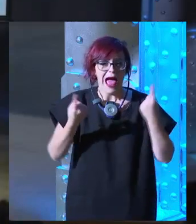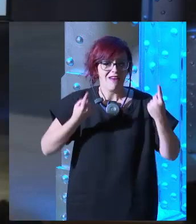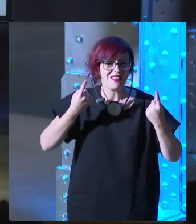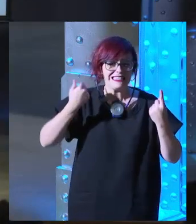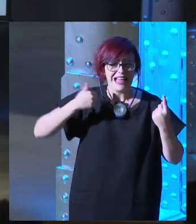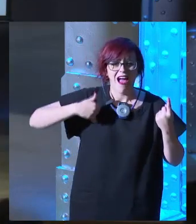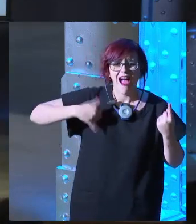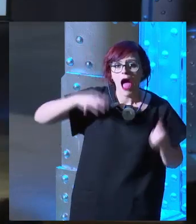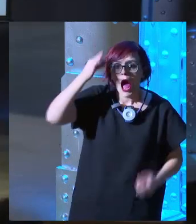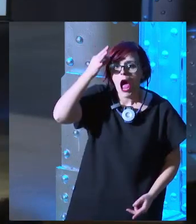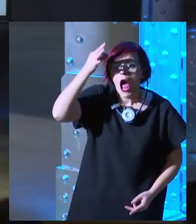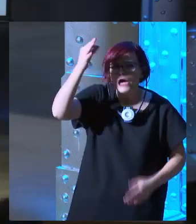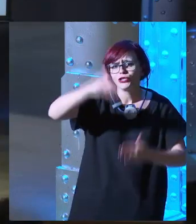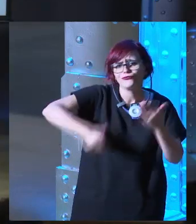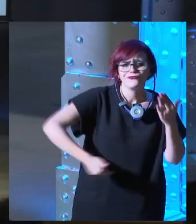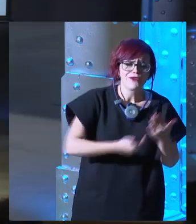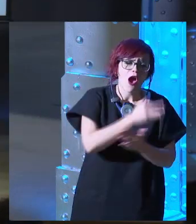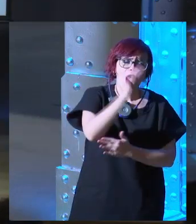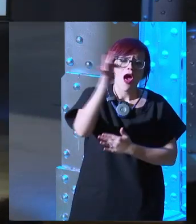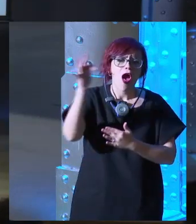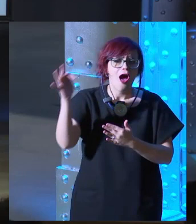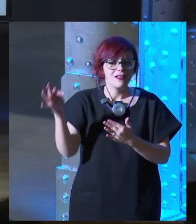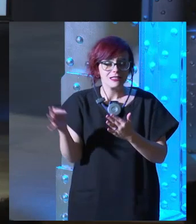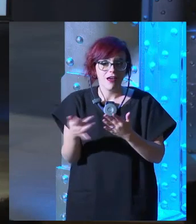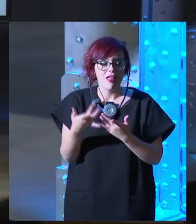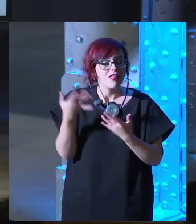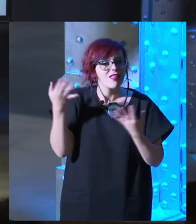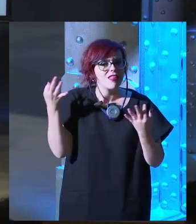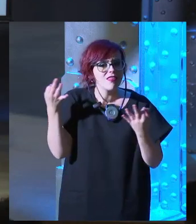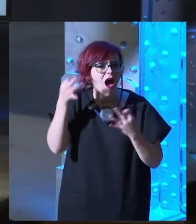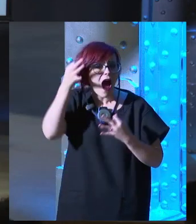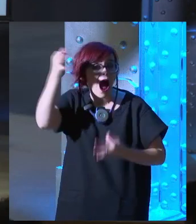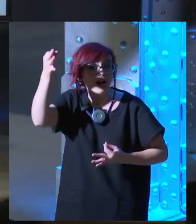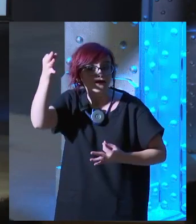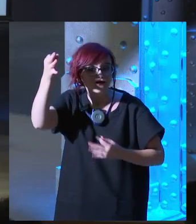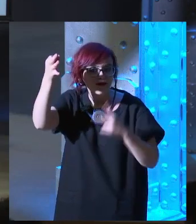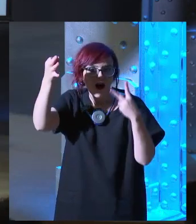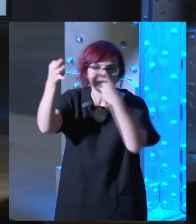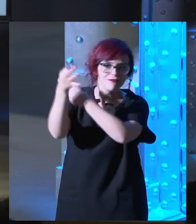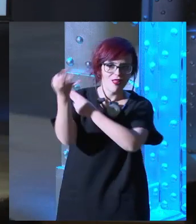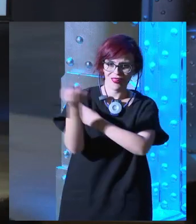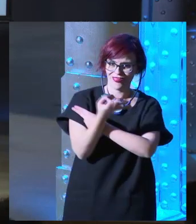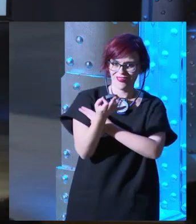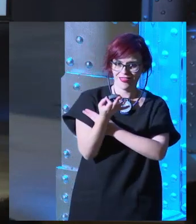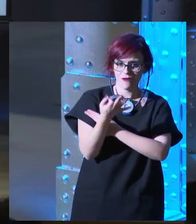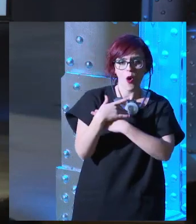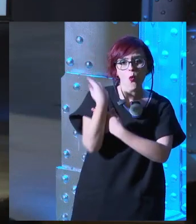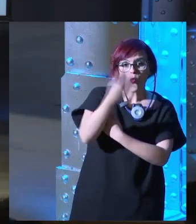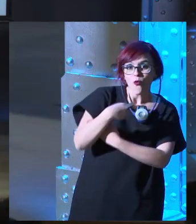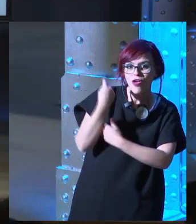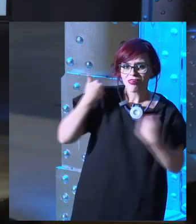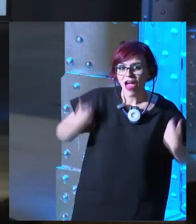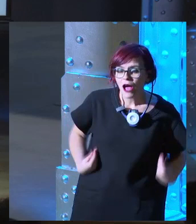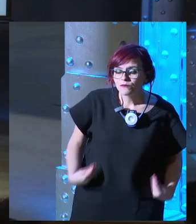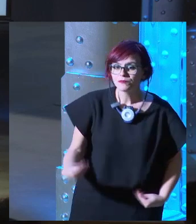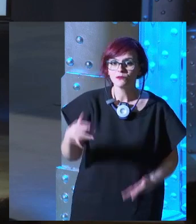seeing the sunshine, not being looked after. So it's this business of, do I look after myself well? If the answer is no, you're